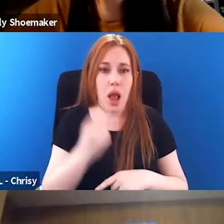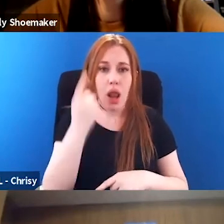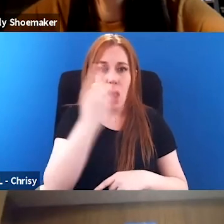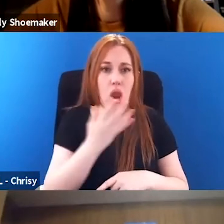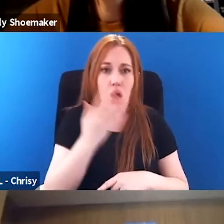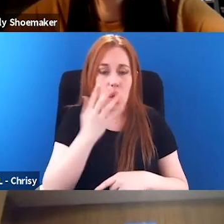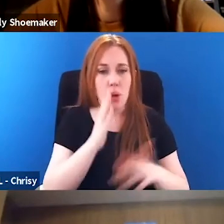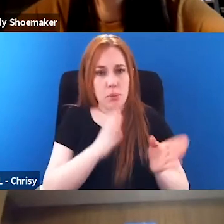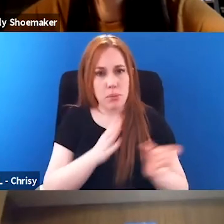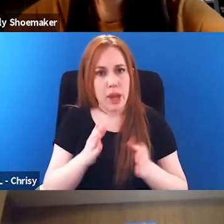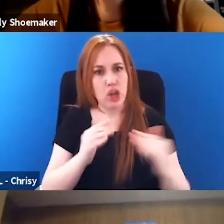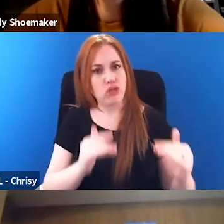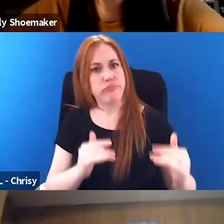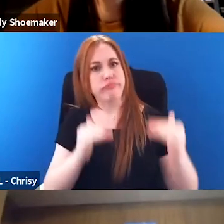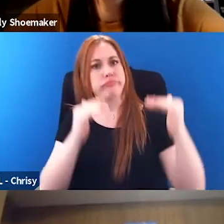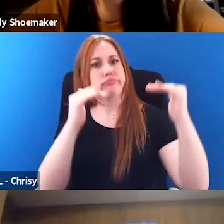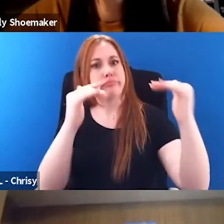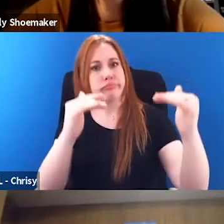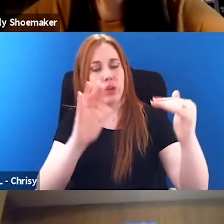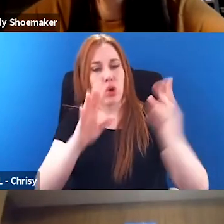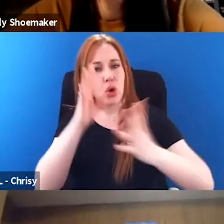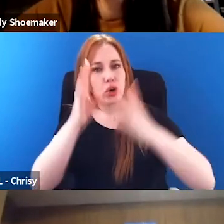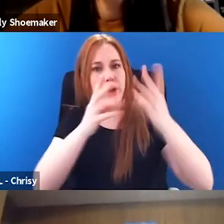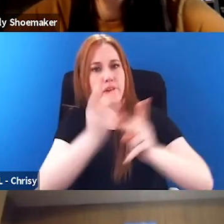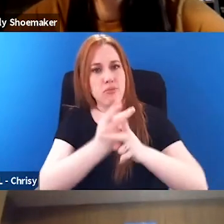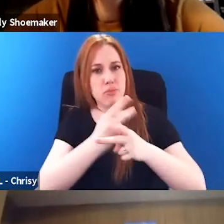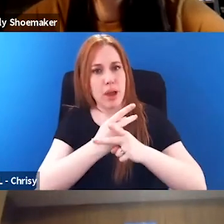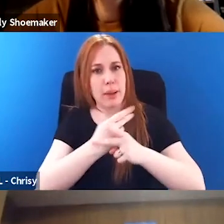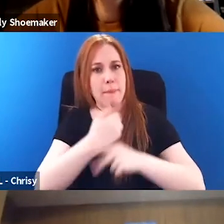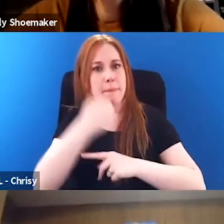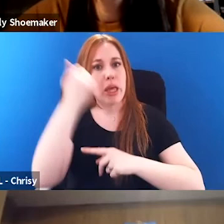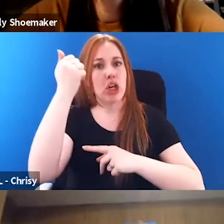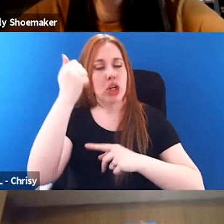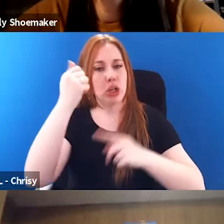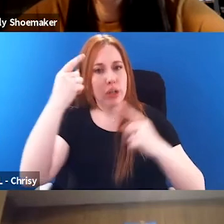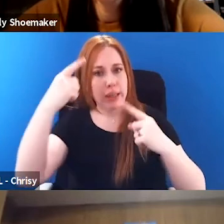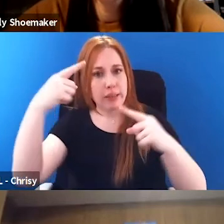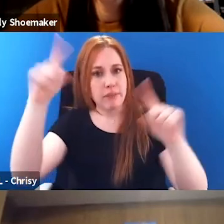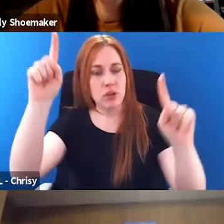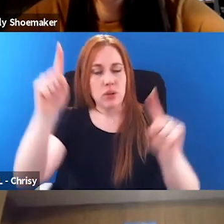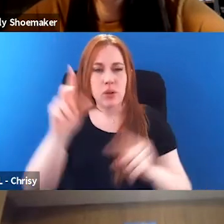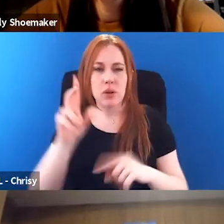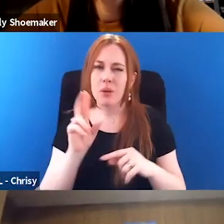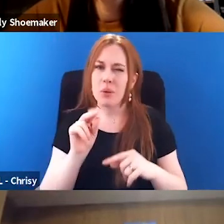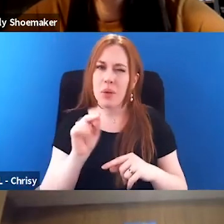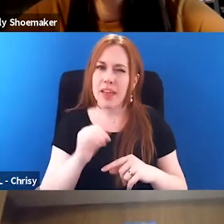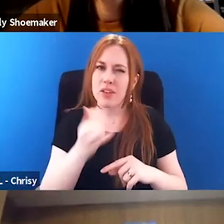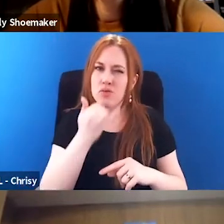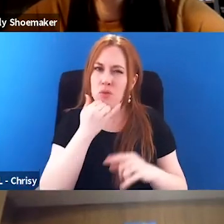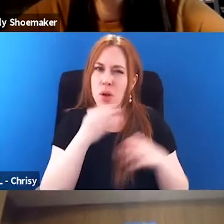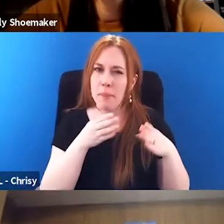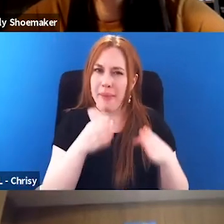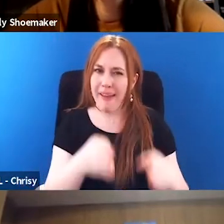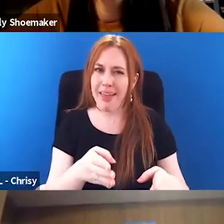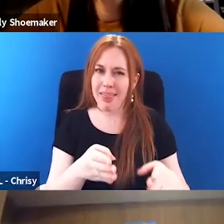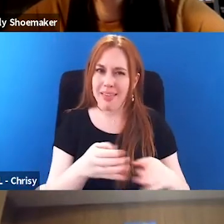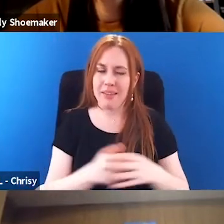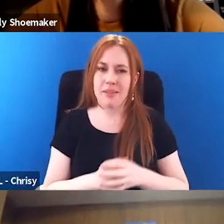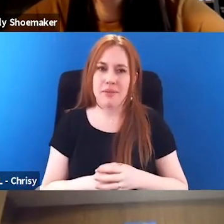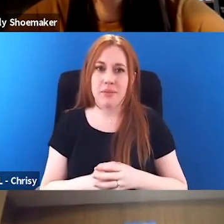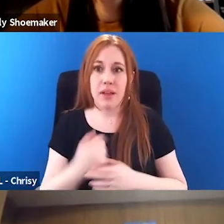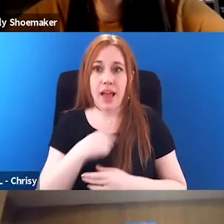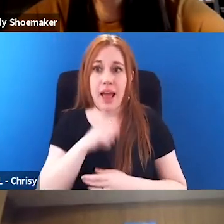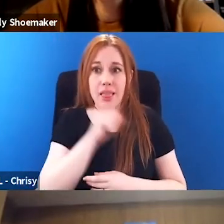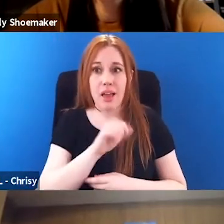your company and your creative product to resonate in the future, then you might be on a mistaken path. And so I love